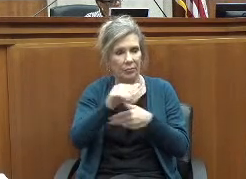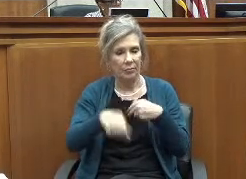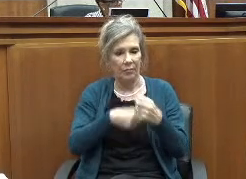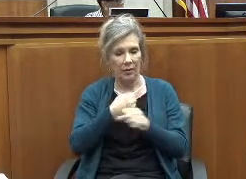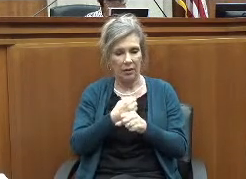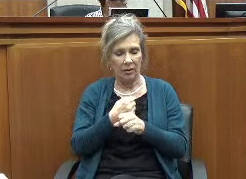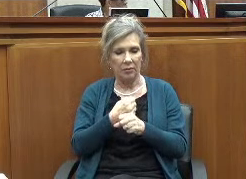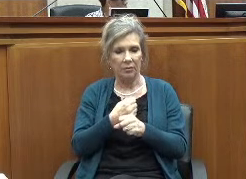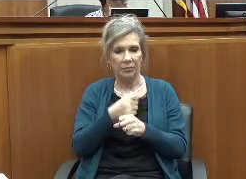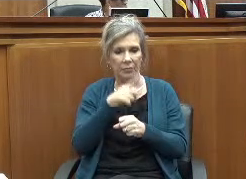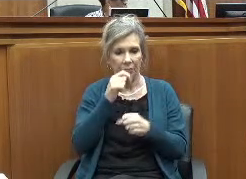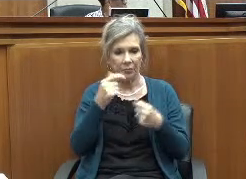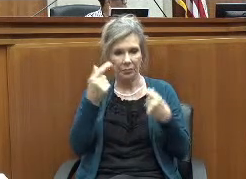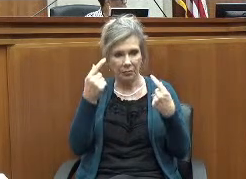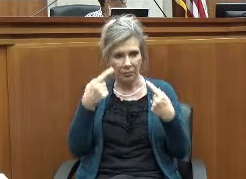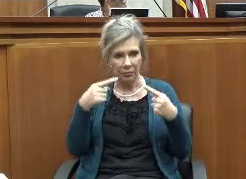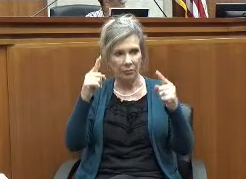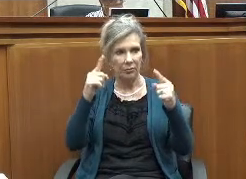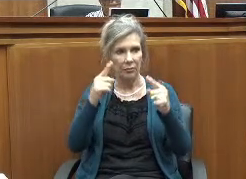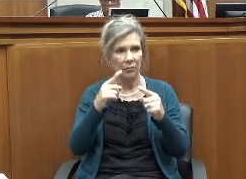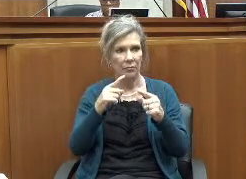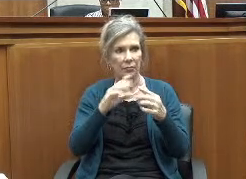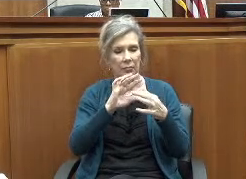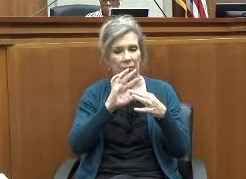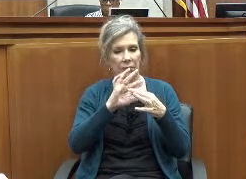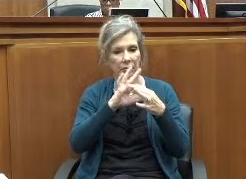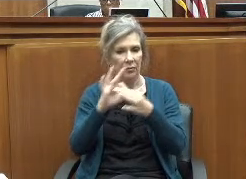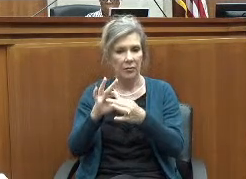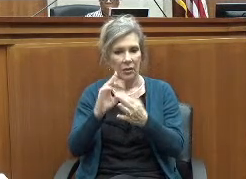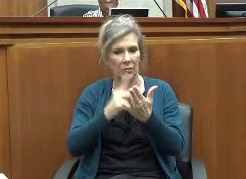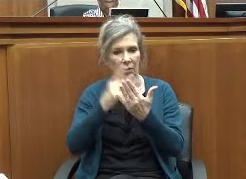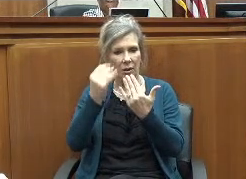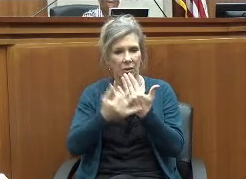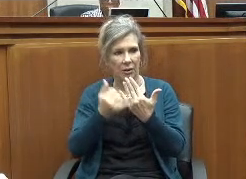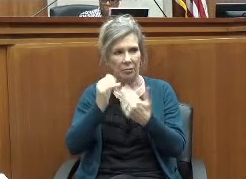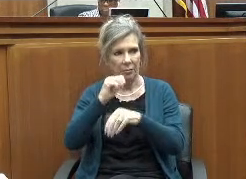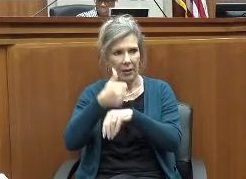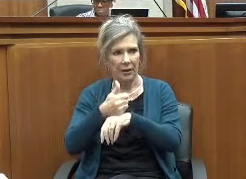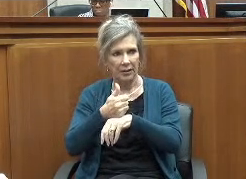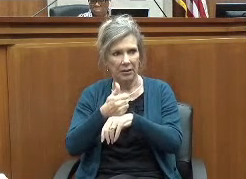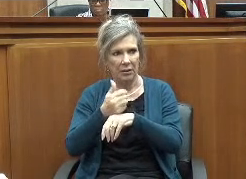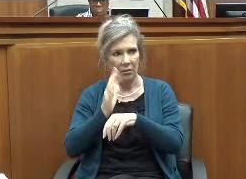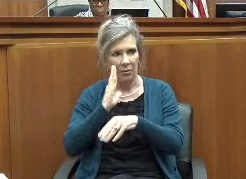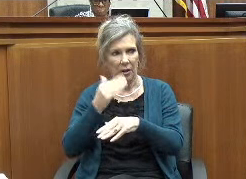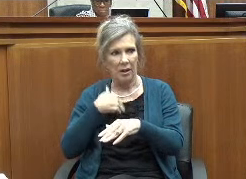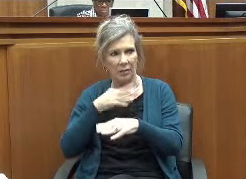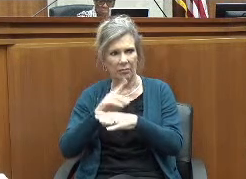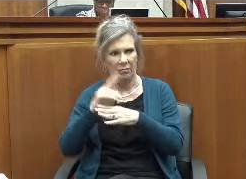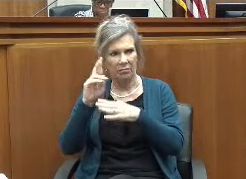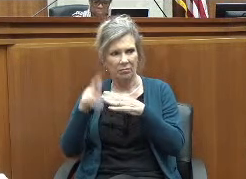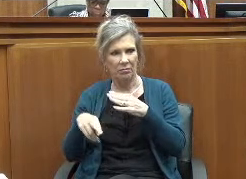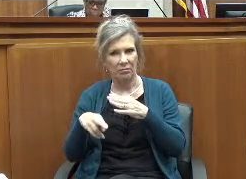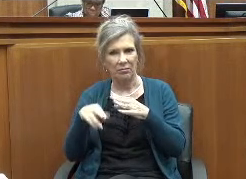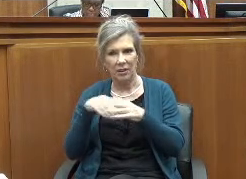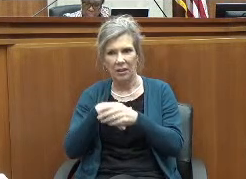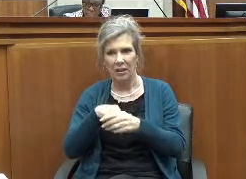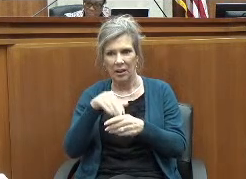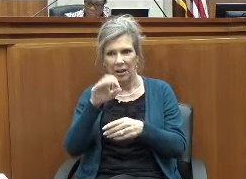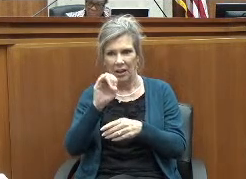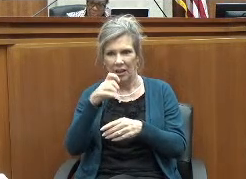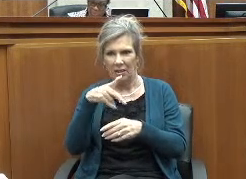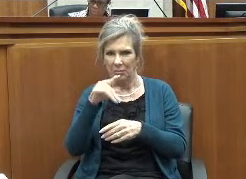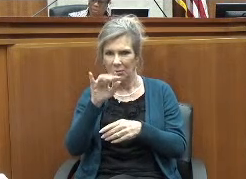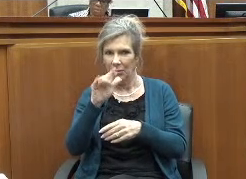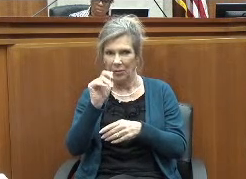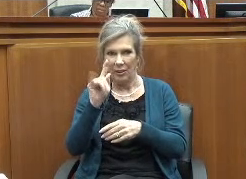progress academically will complete project-based and experiential learning projects resulting in an exploration badge. It is also an opportunity